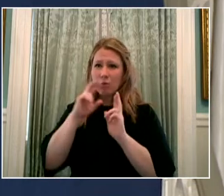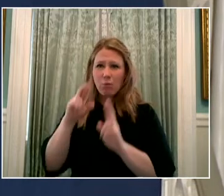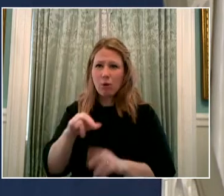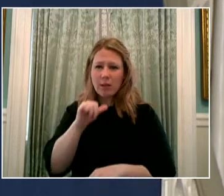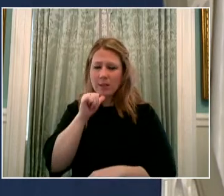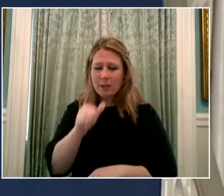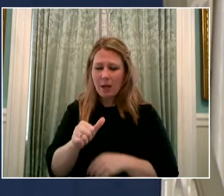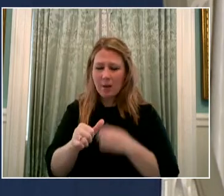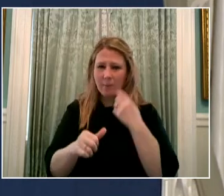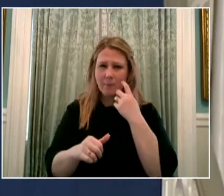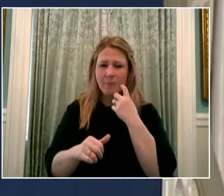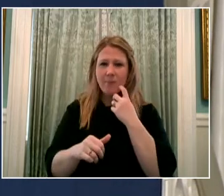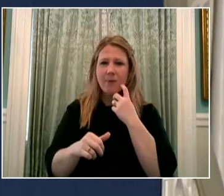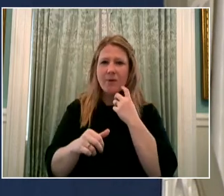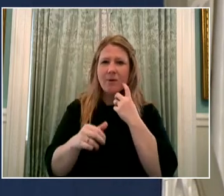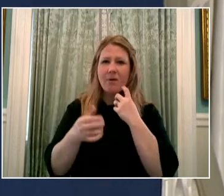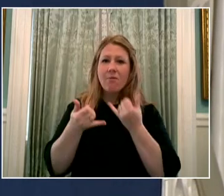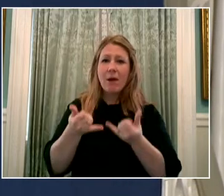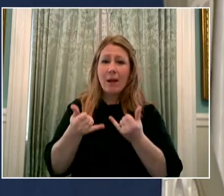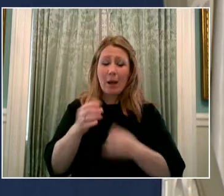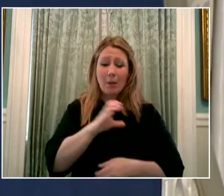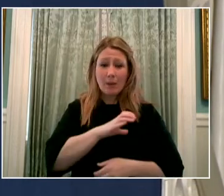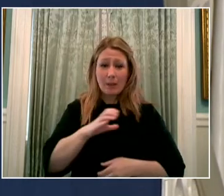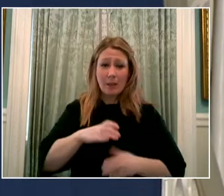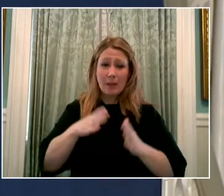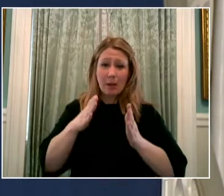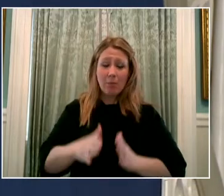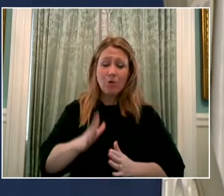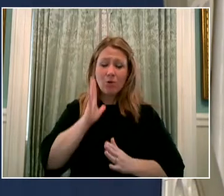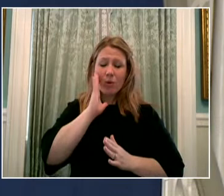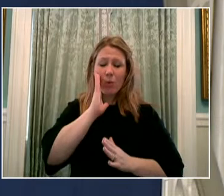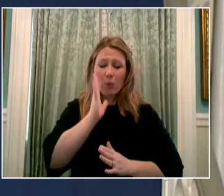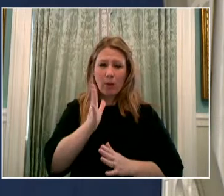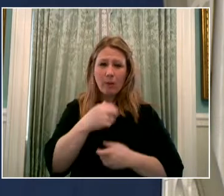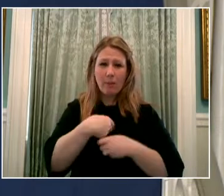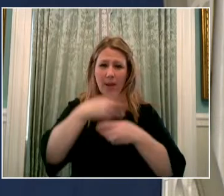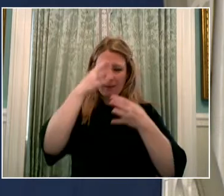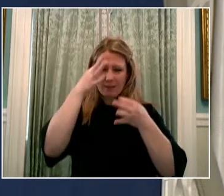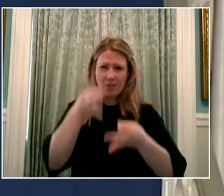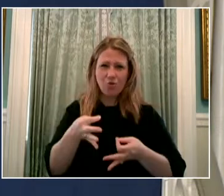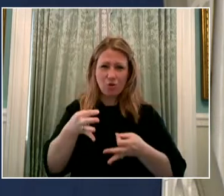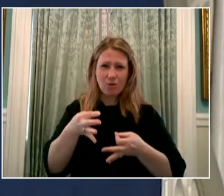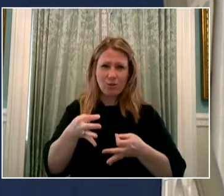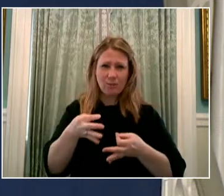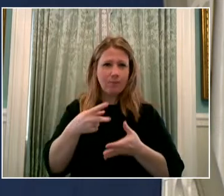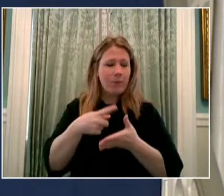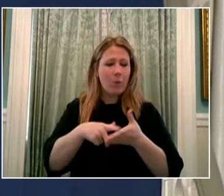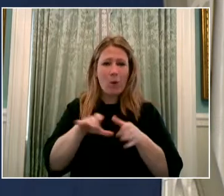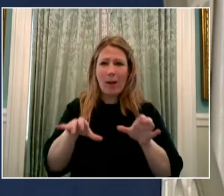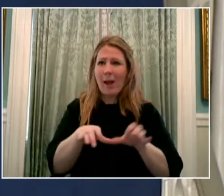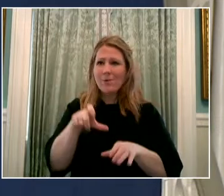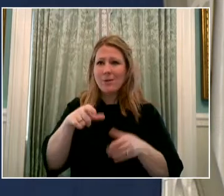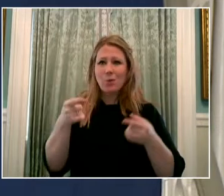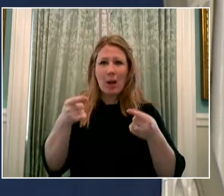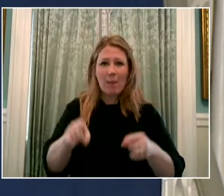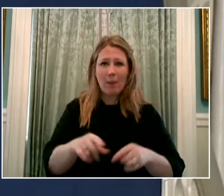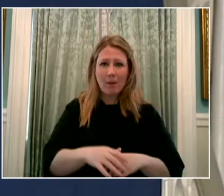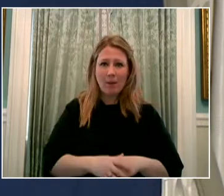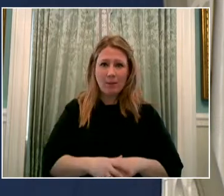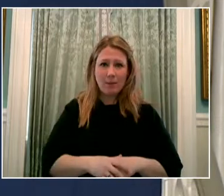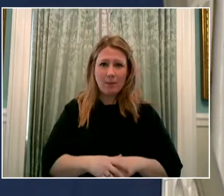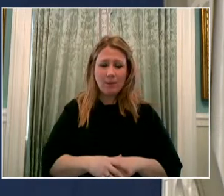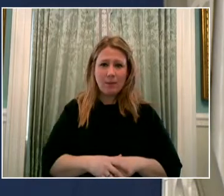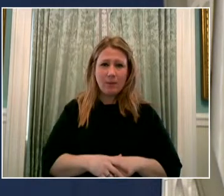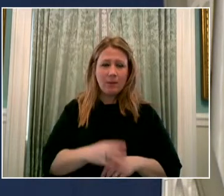She will make the determination on what action needs to take place. And so folks can be clear on where I stand on people who are victims